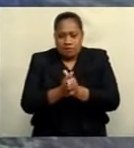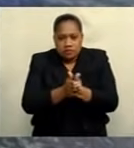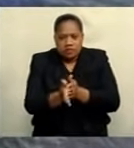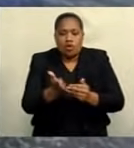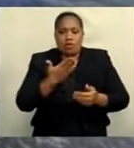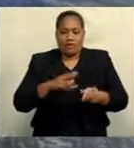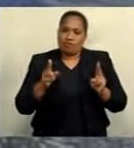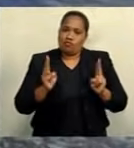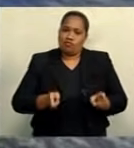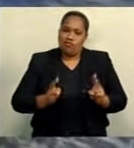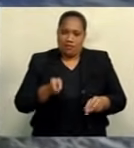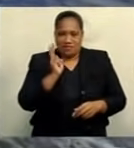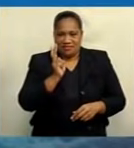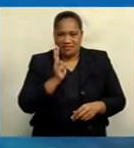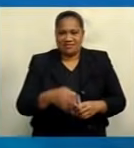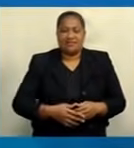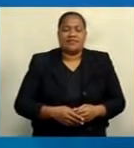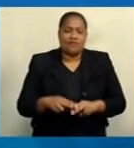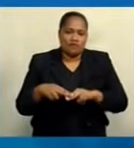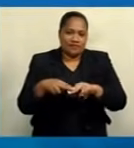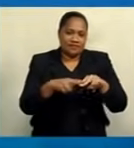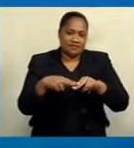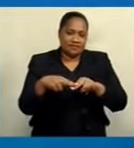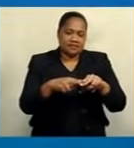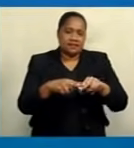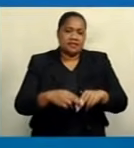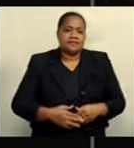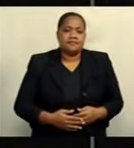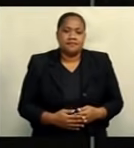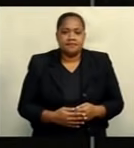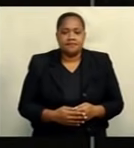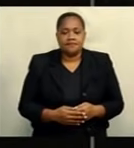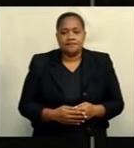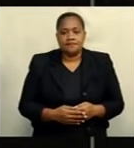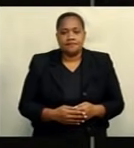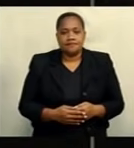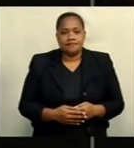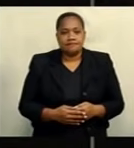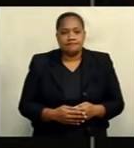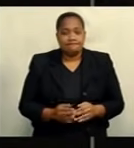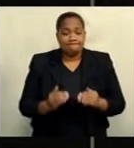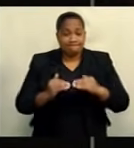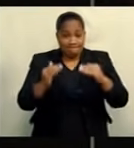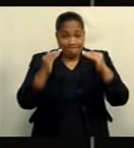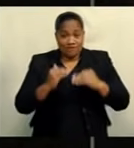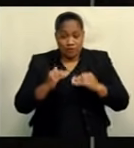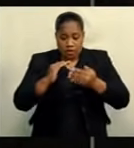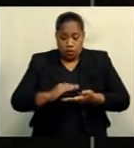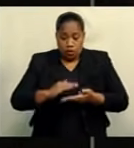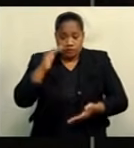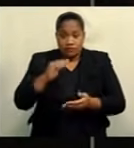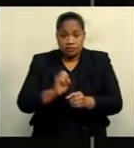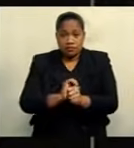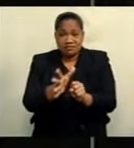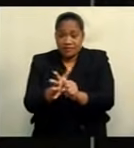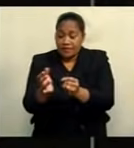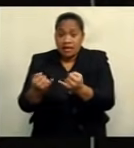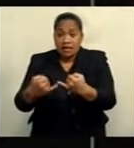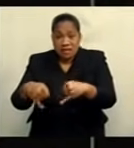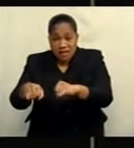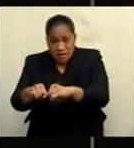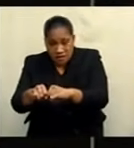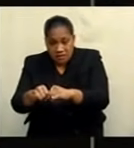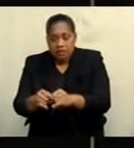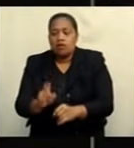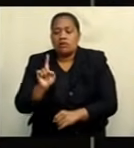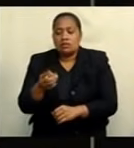the near future. Apinisa Wangarandobu, FBC News. The recent spike in COVID cases in the maritime islands has left